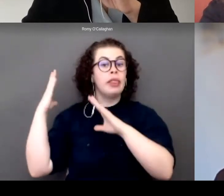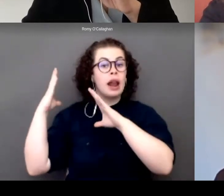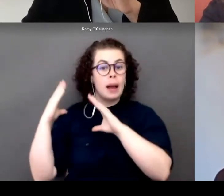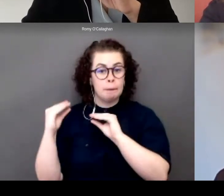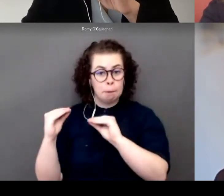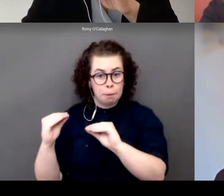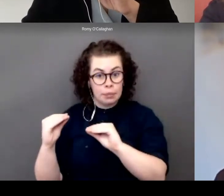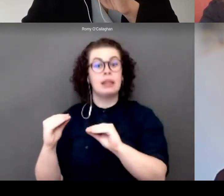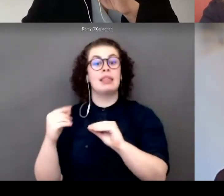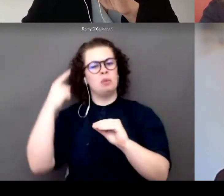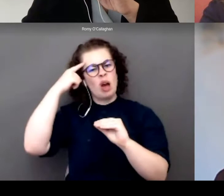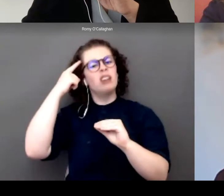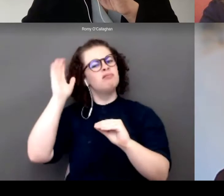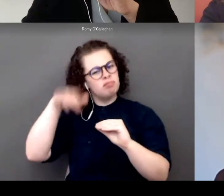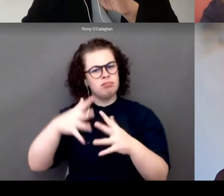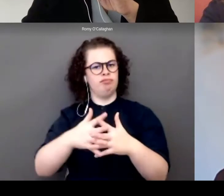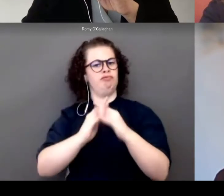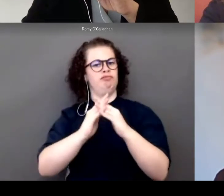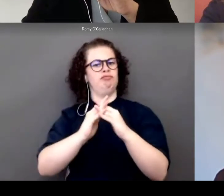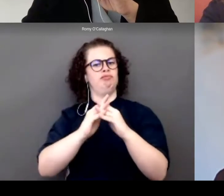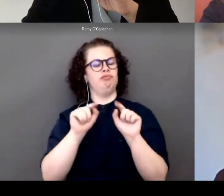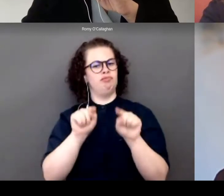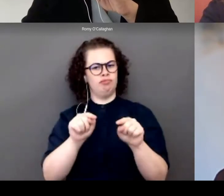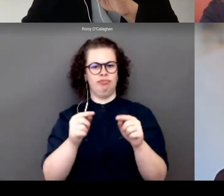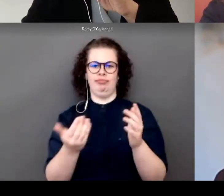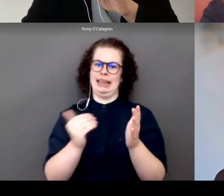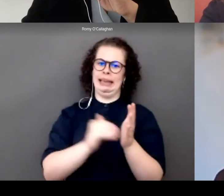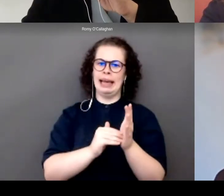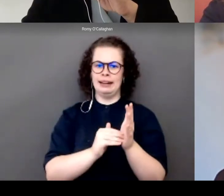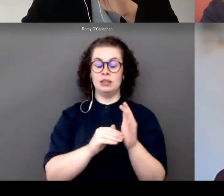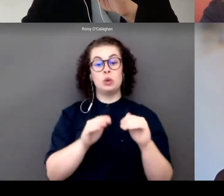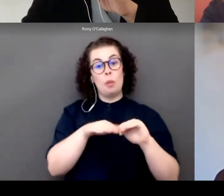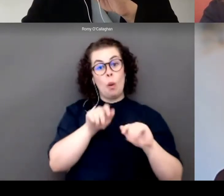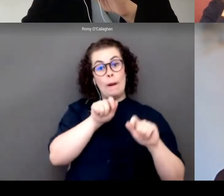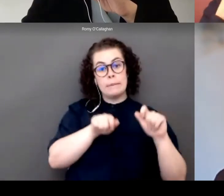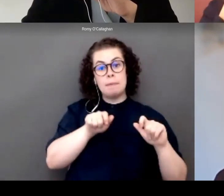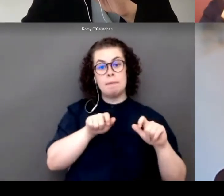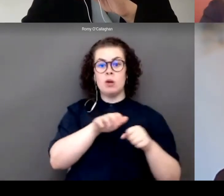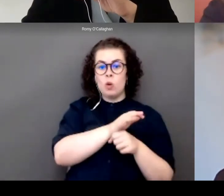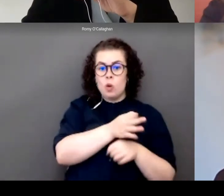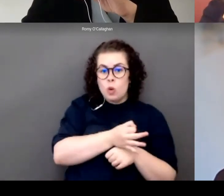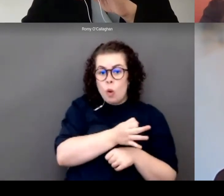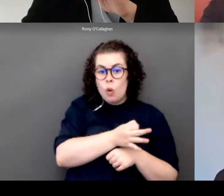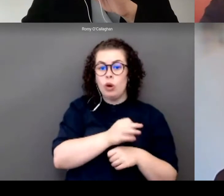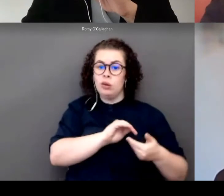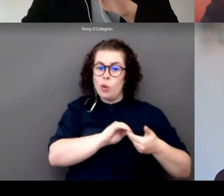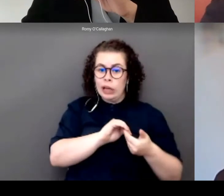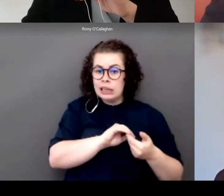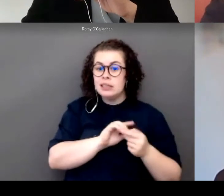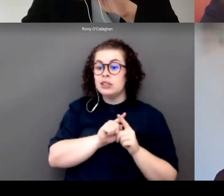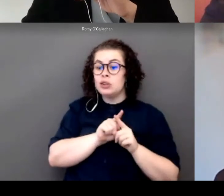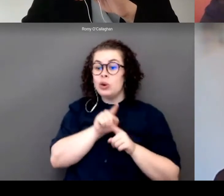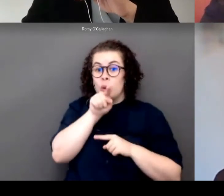local stakeholders and a new motive how to emphasize the importance of the cultural